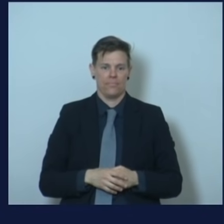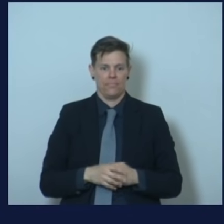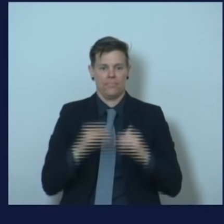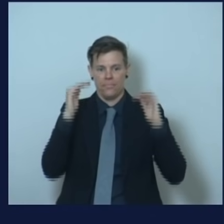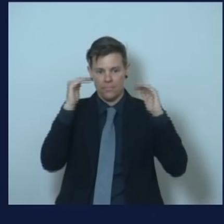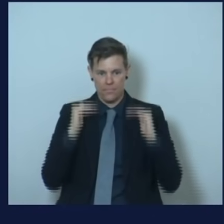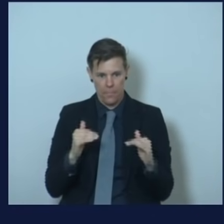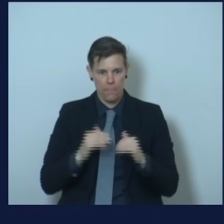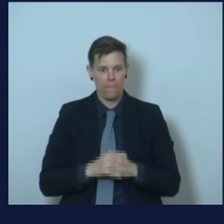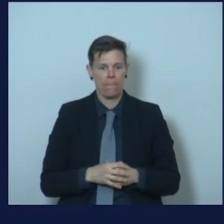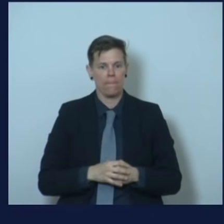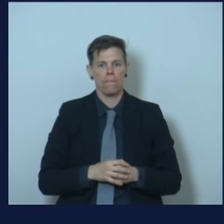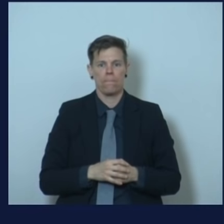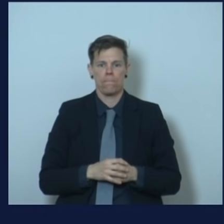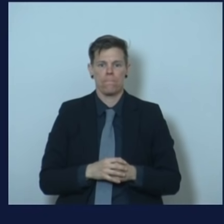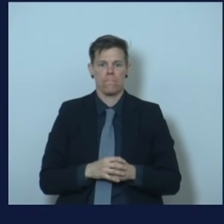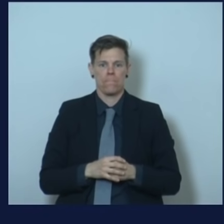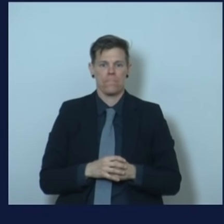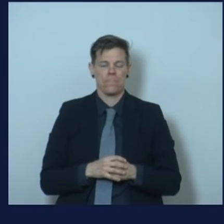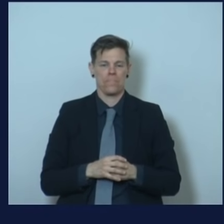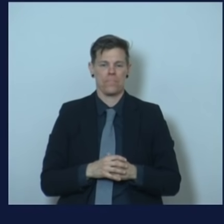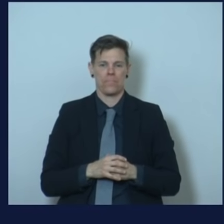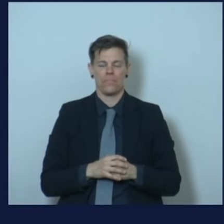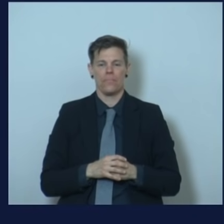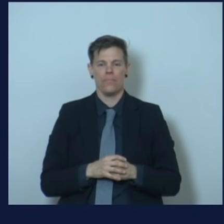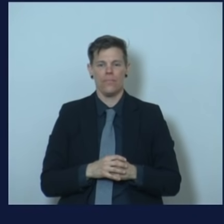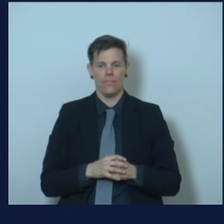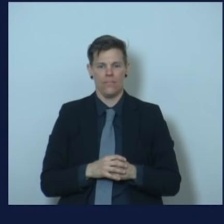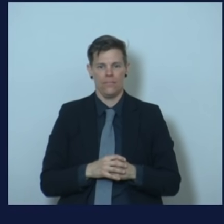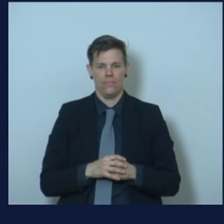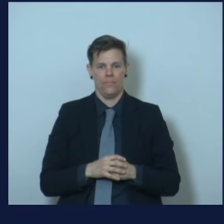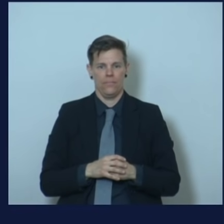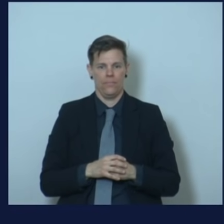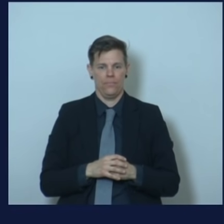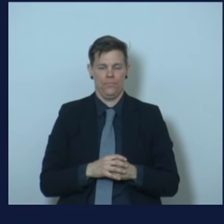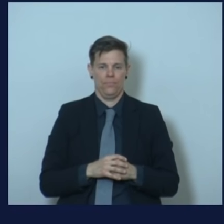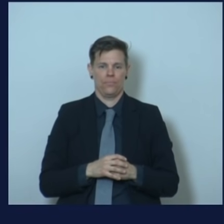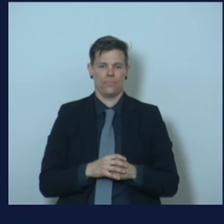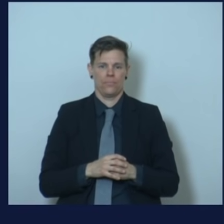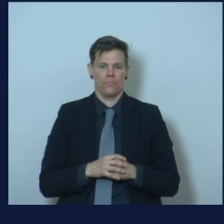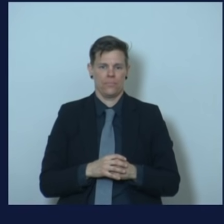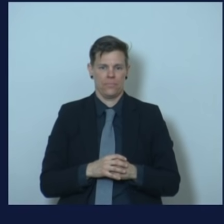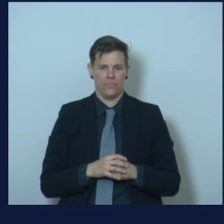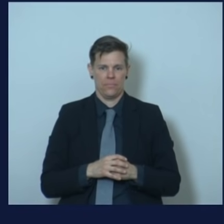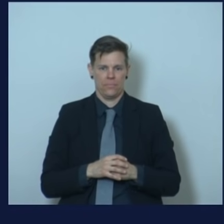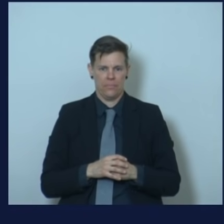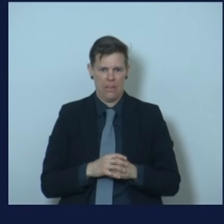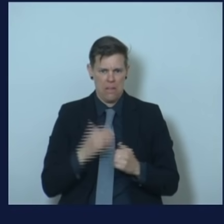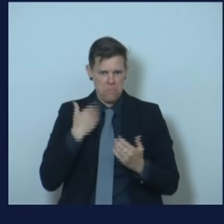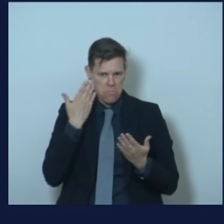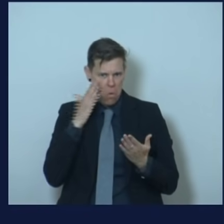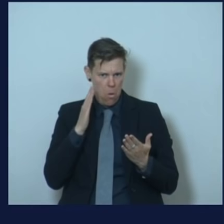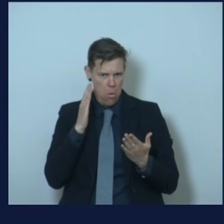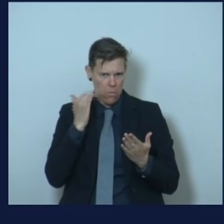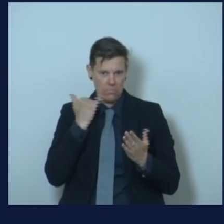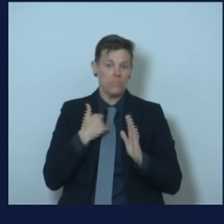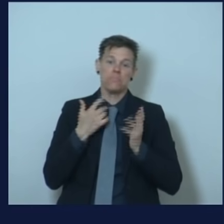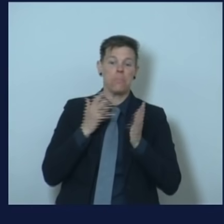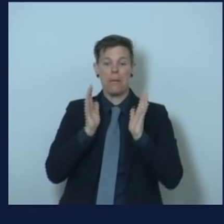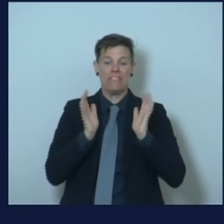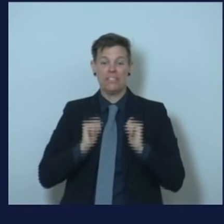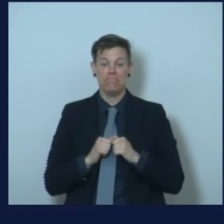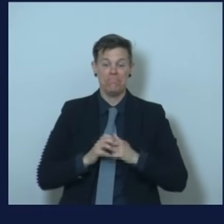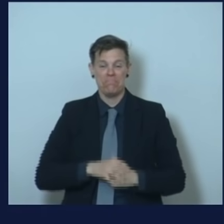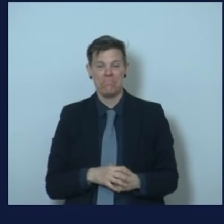All right, I am gonna do this, I don't know that this slide is actually mine, so I'm gonna leave it up there. And we're going to go, I'm going